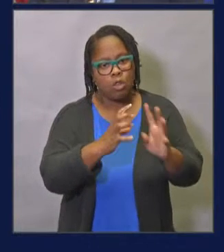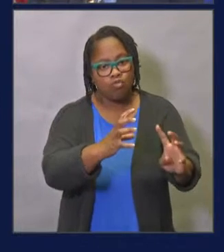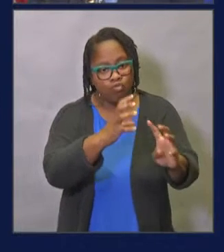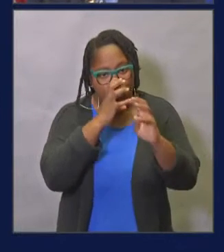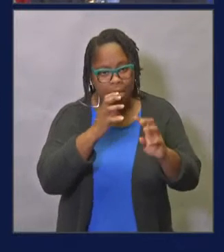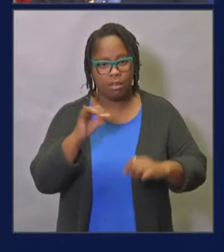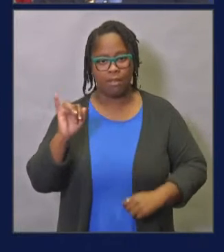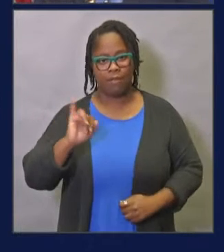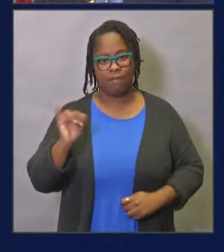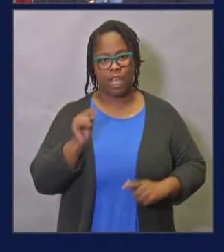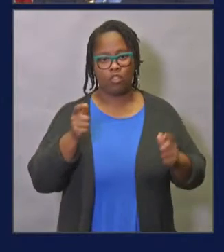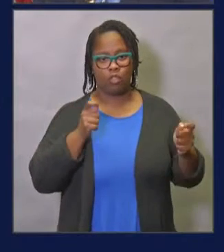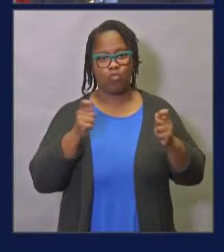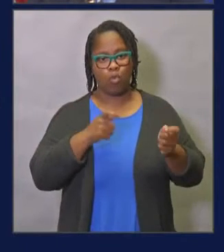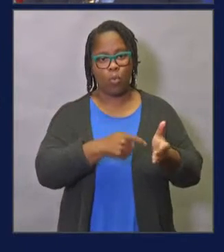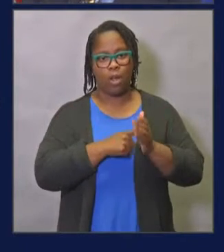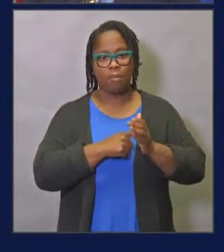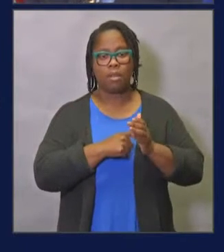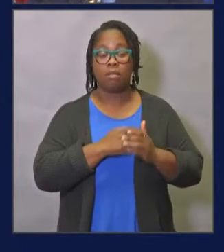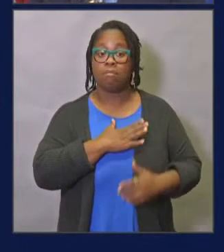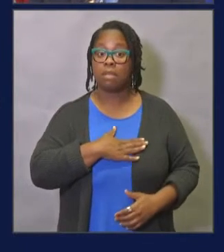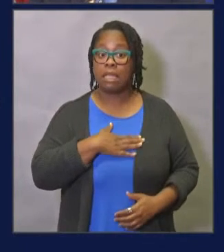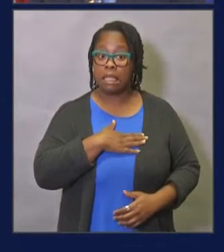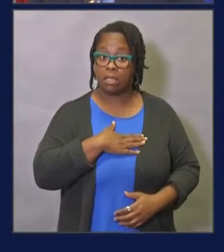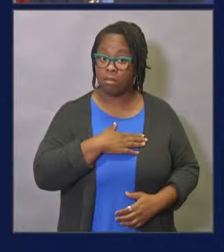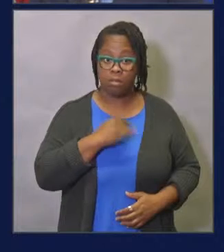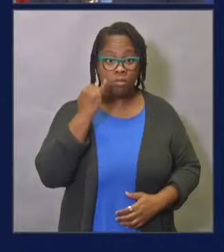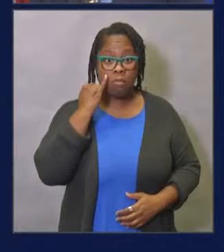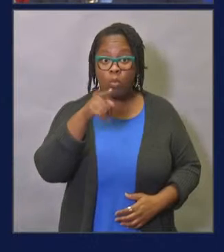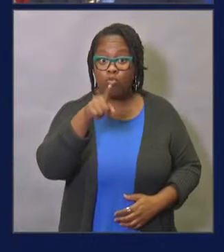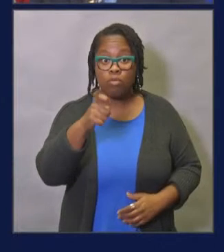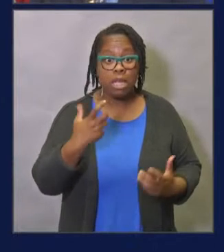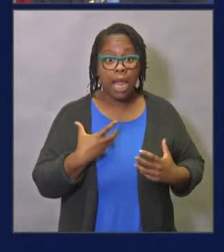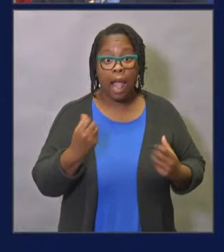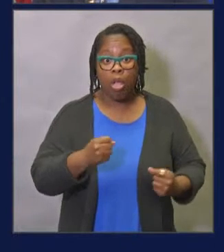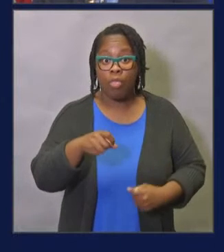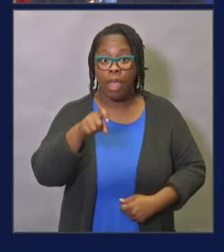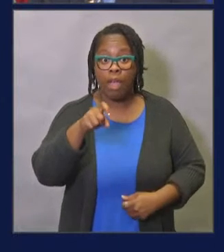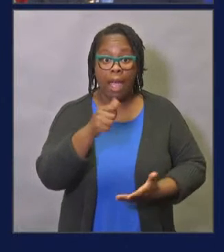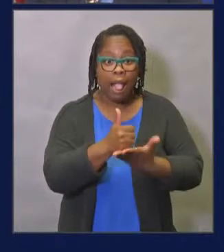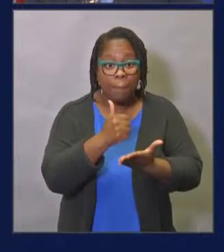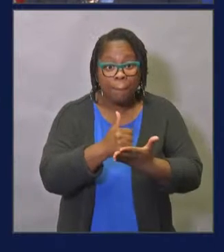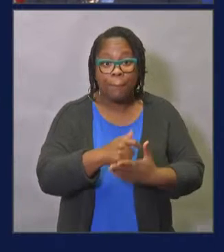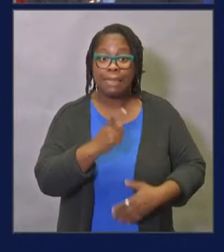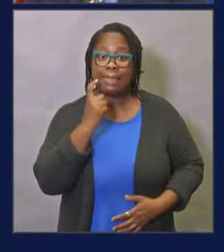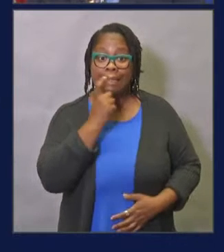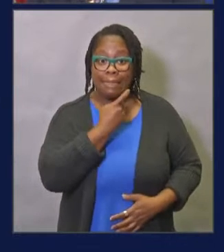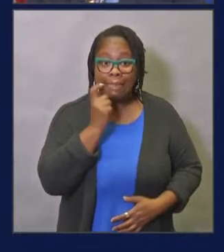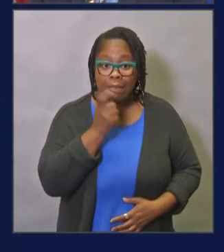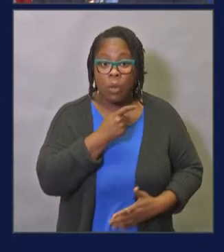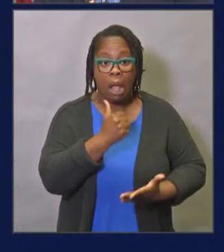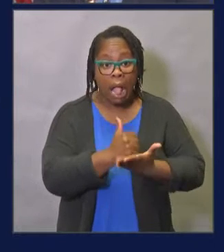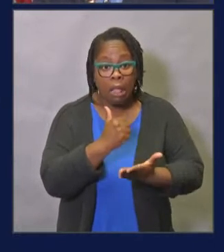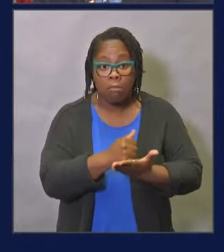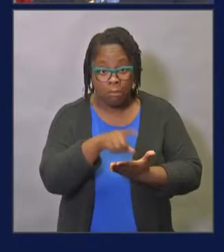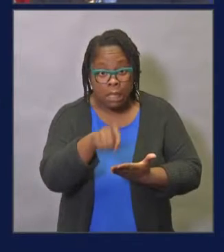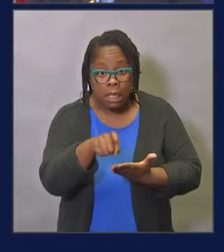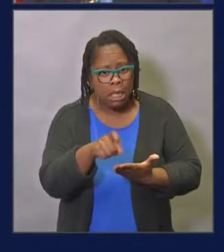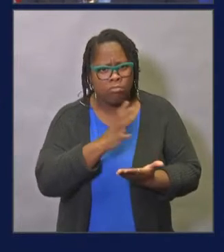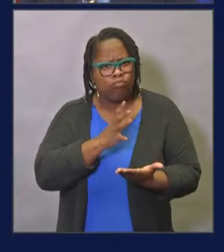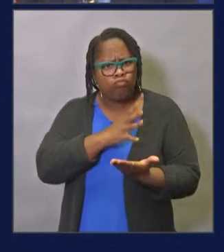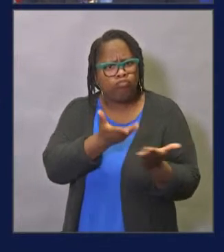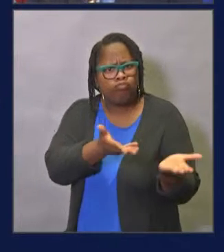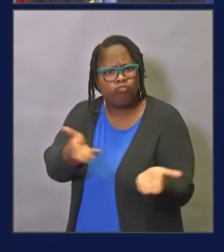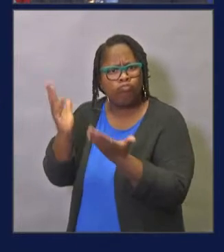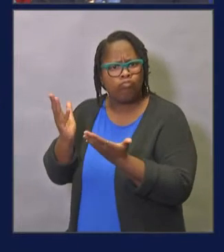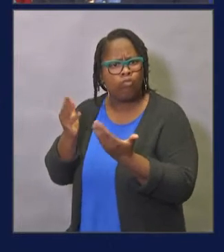requirements. Please do not delay seeking any needed health or dental care during our stay-at-home orders. These